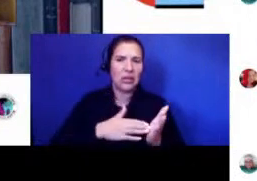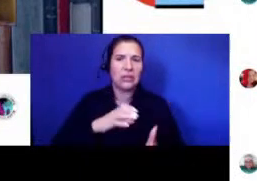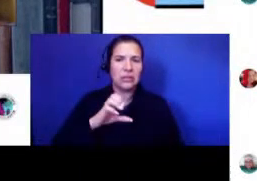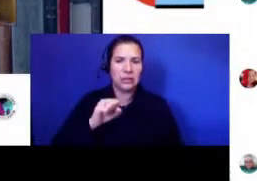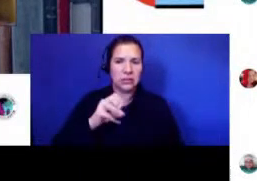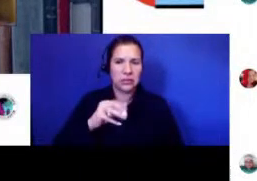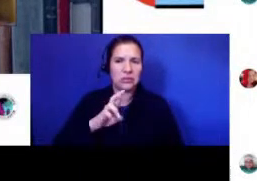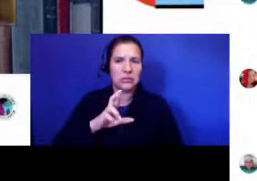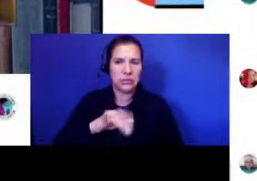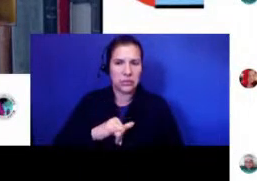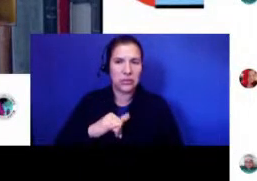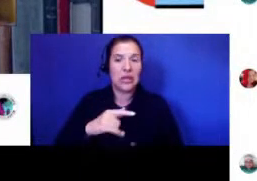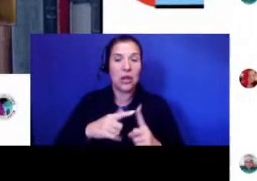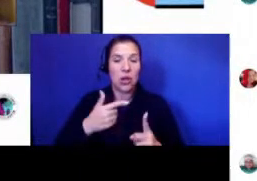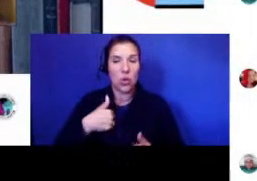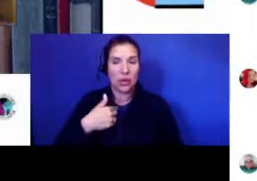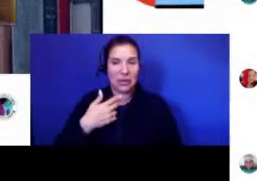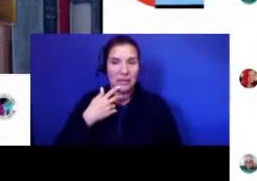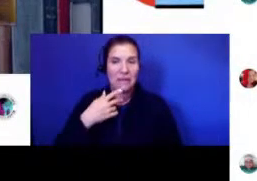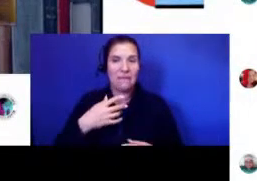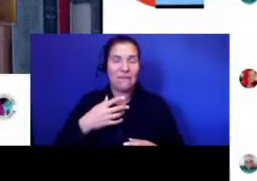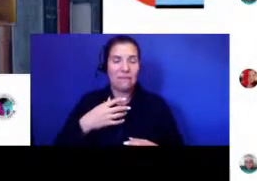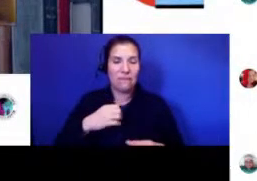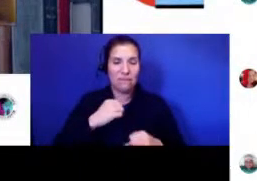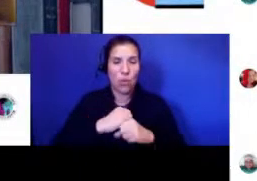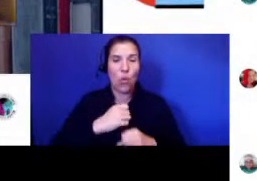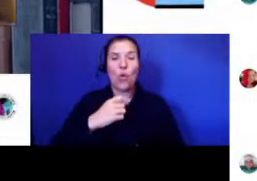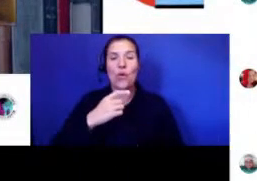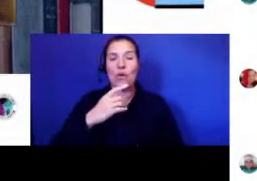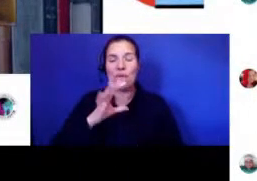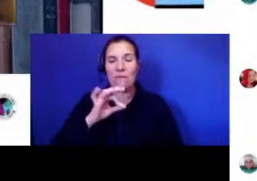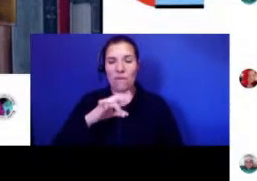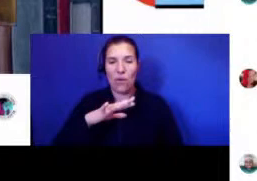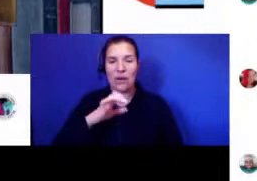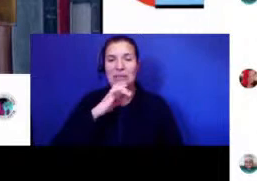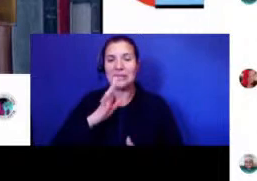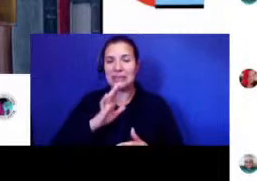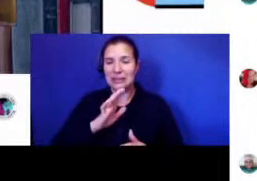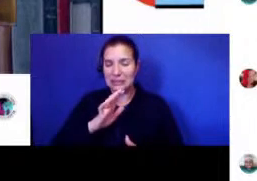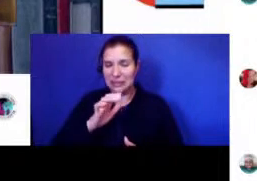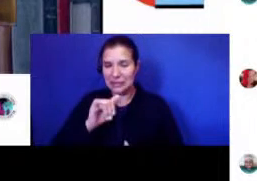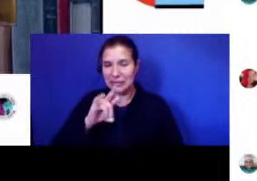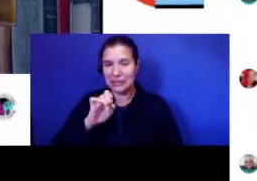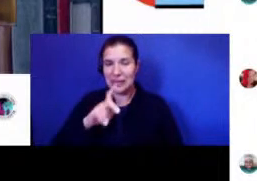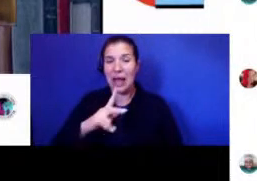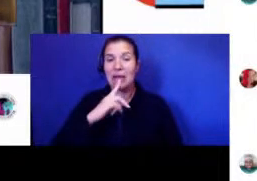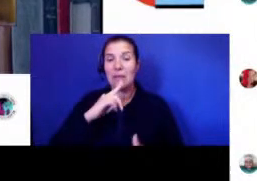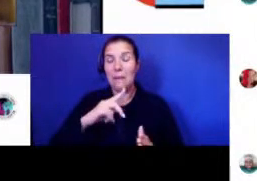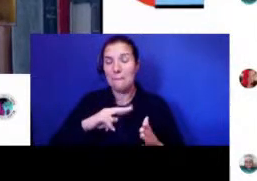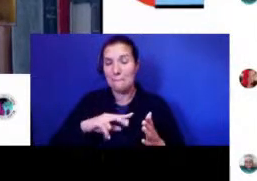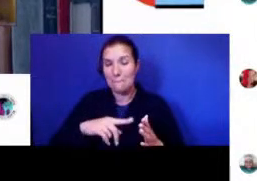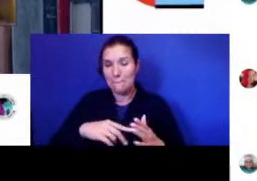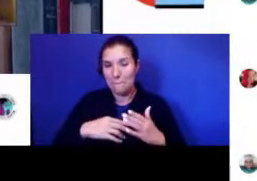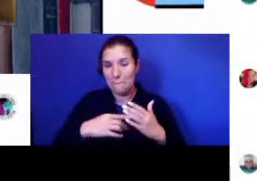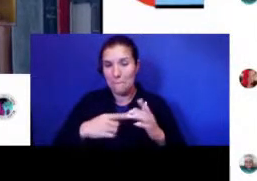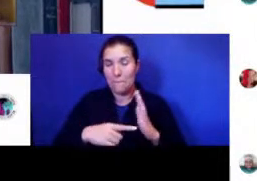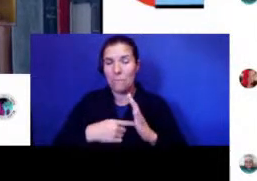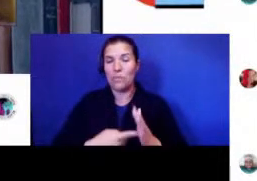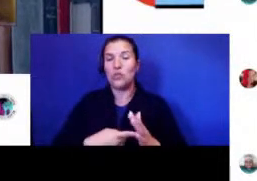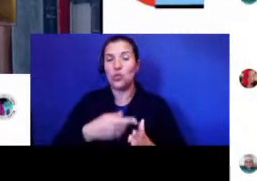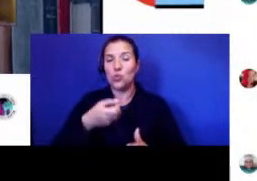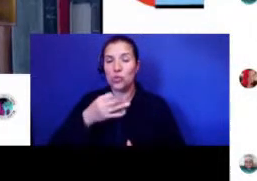these anti-democratic forces and their attack on public education. The pursuit of knowledge, like freedom